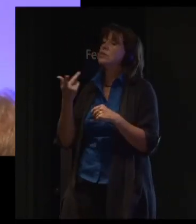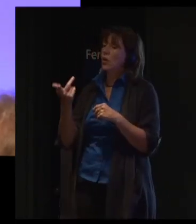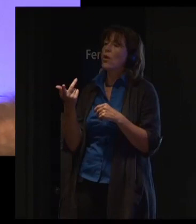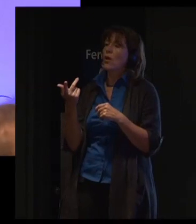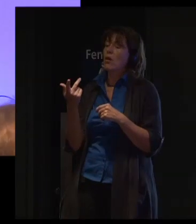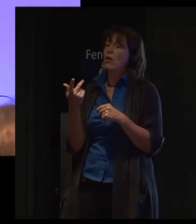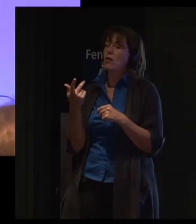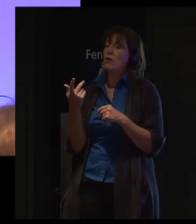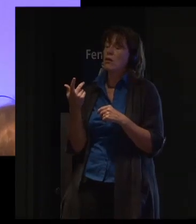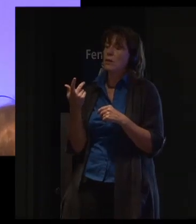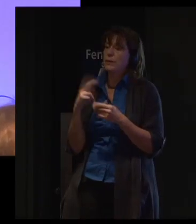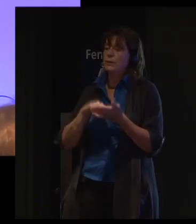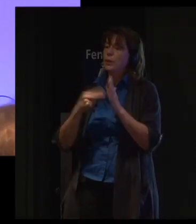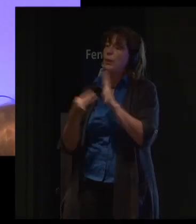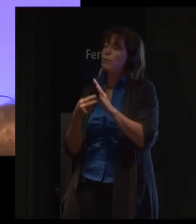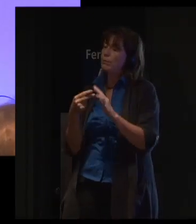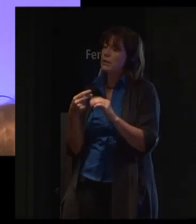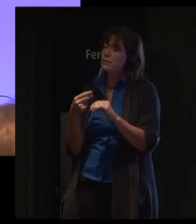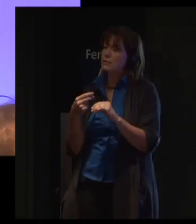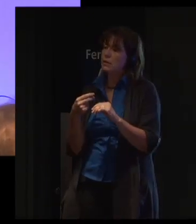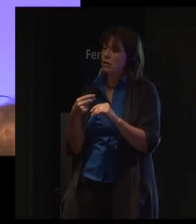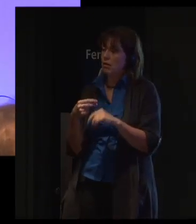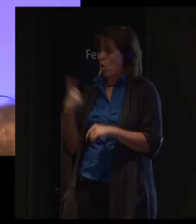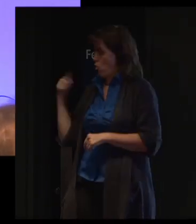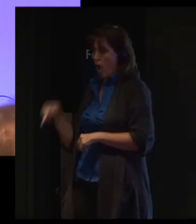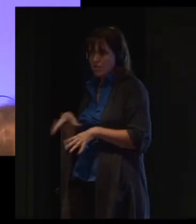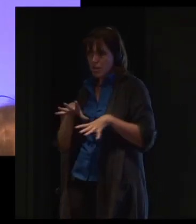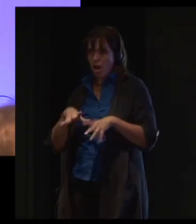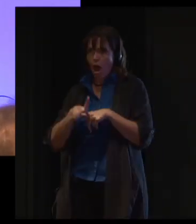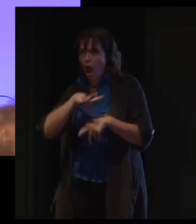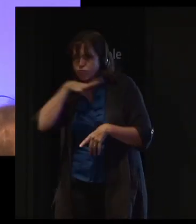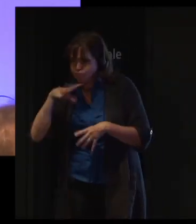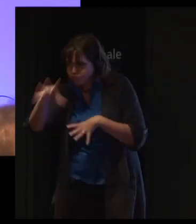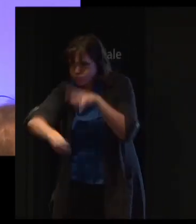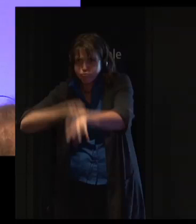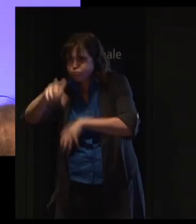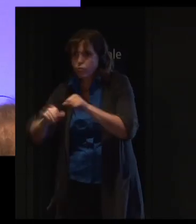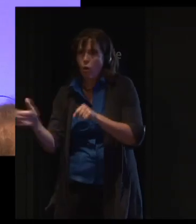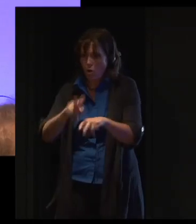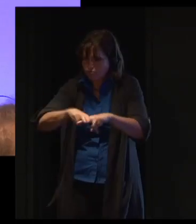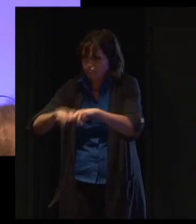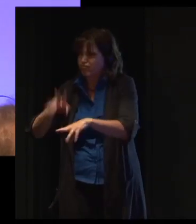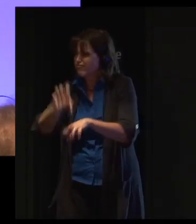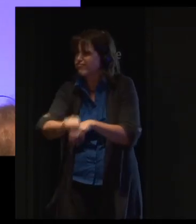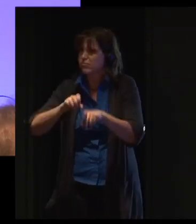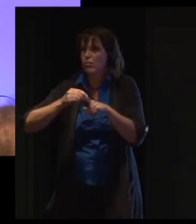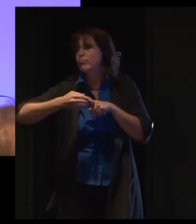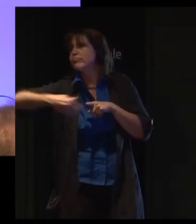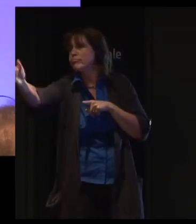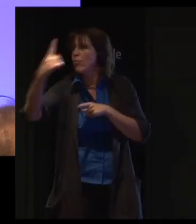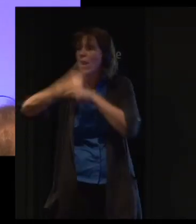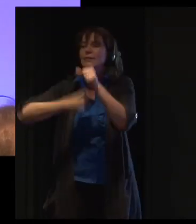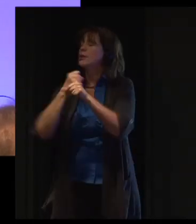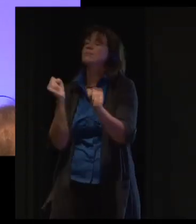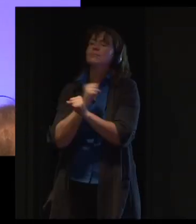and the others never. In cooperation with Bayern Munich, the fan club provides